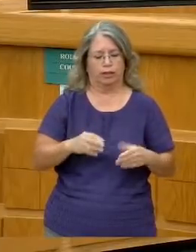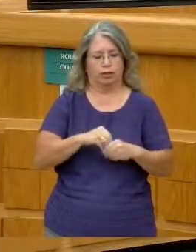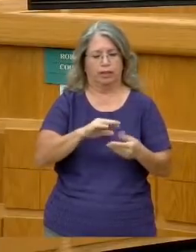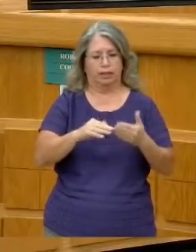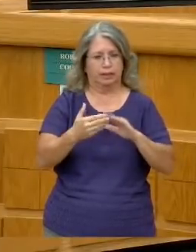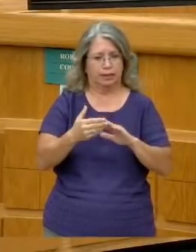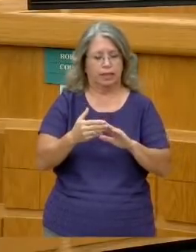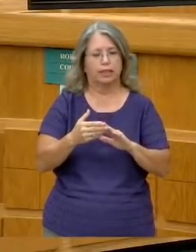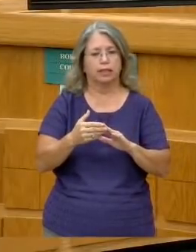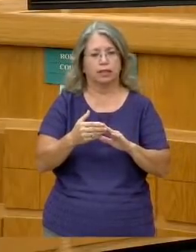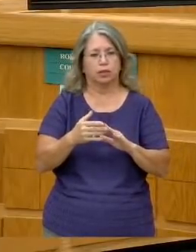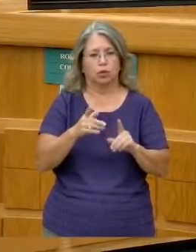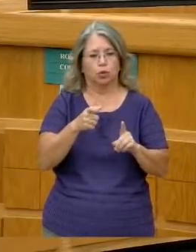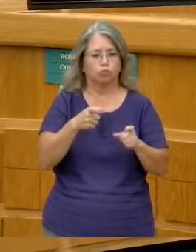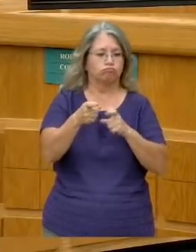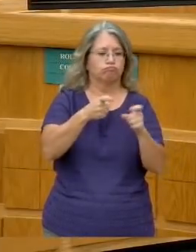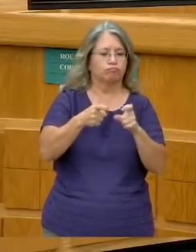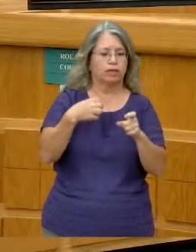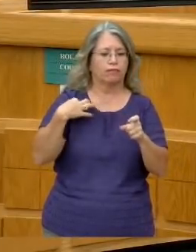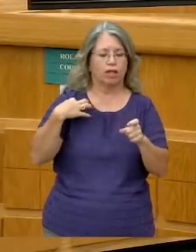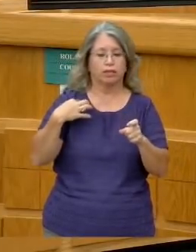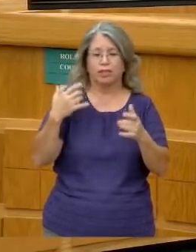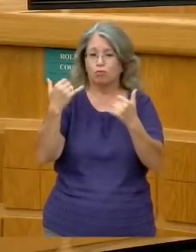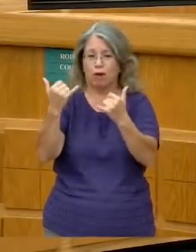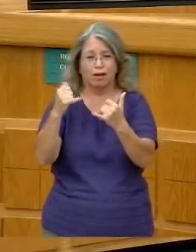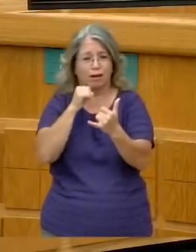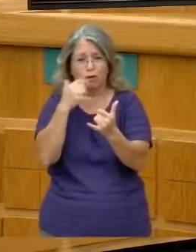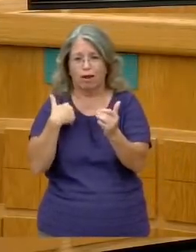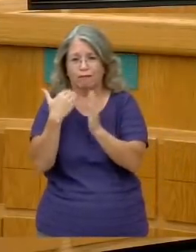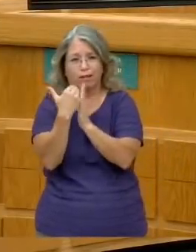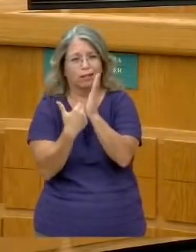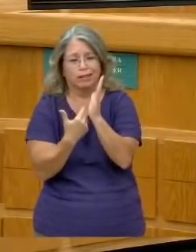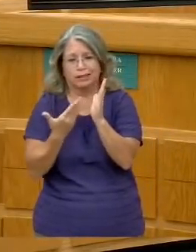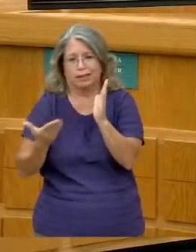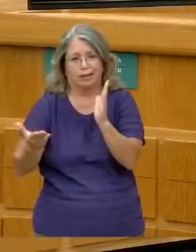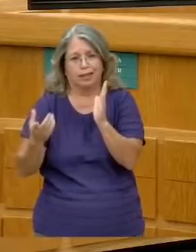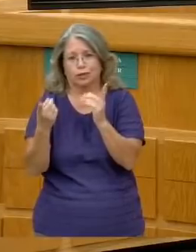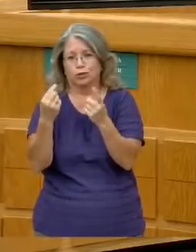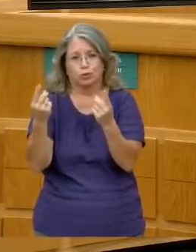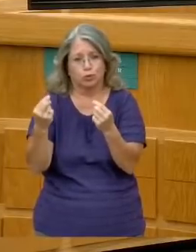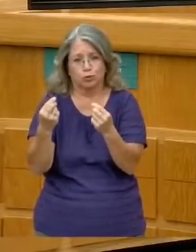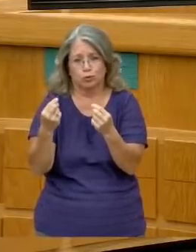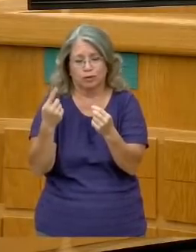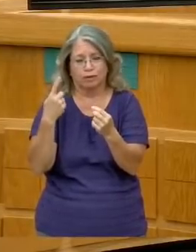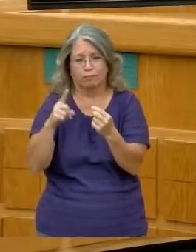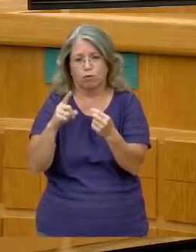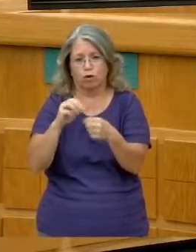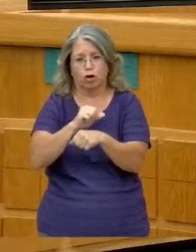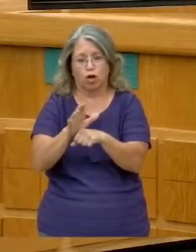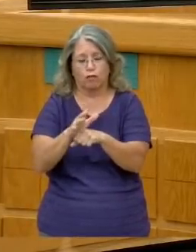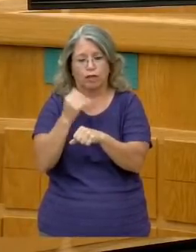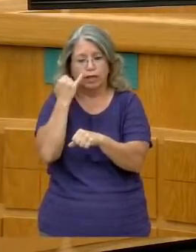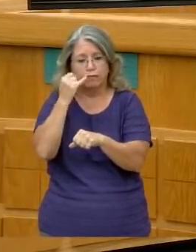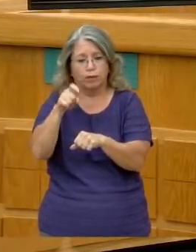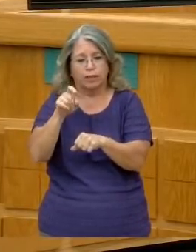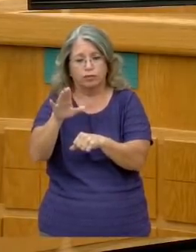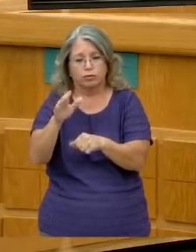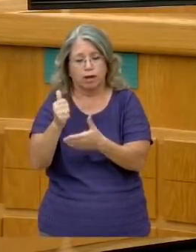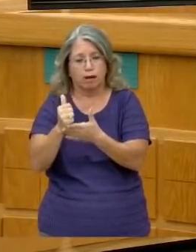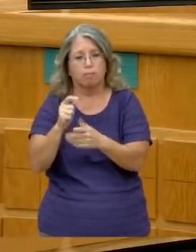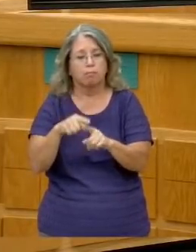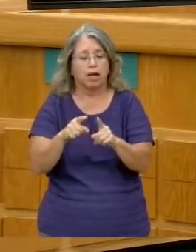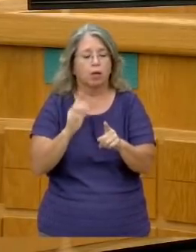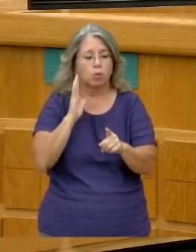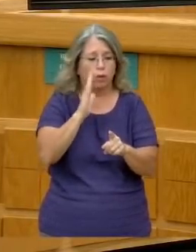have a list of what persons could do right now if we needed help from a volunteer. But we'll be organizing that